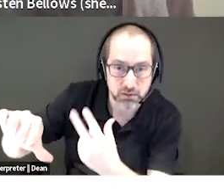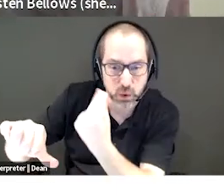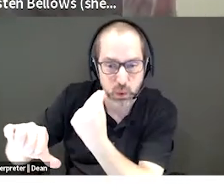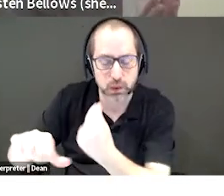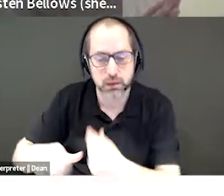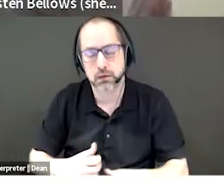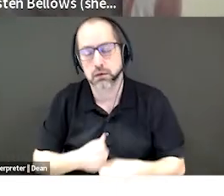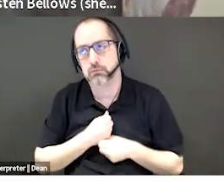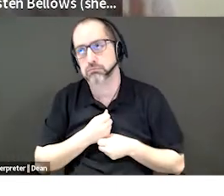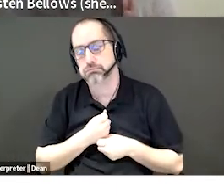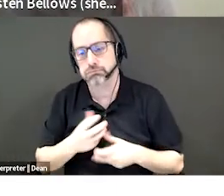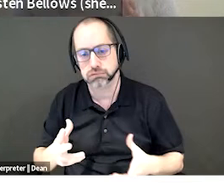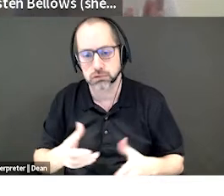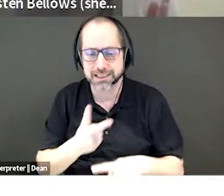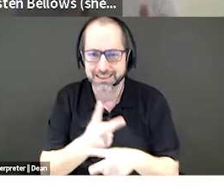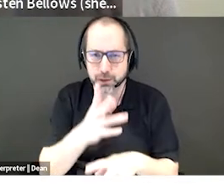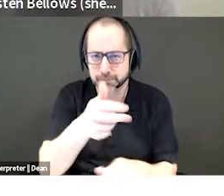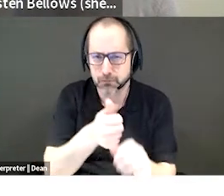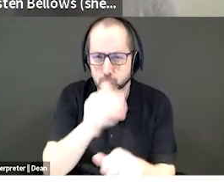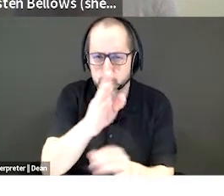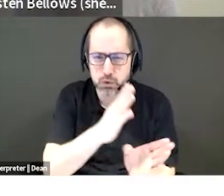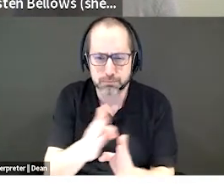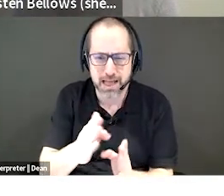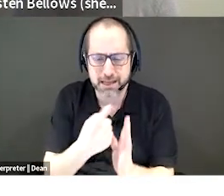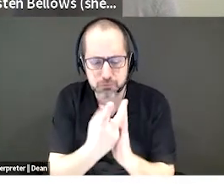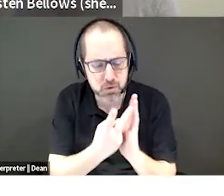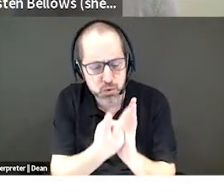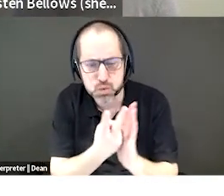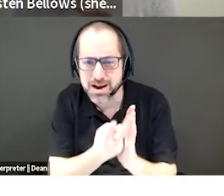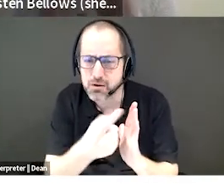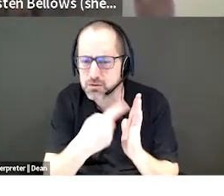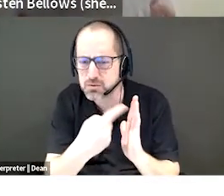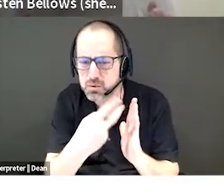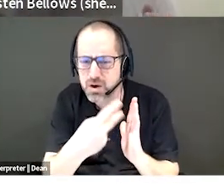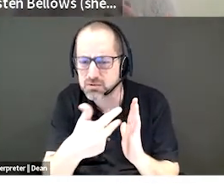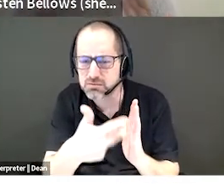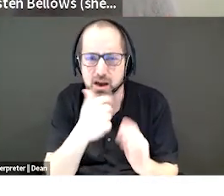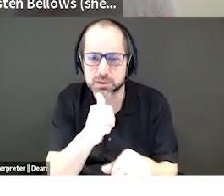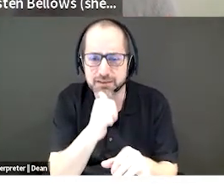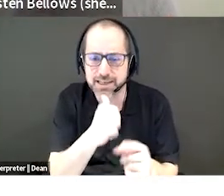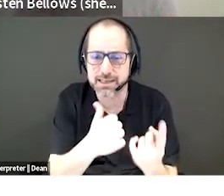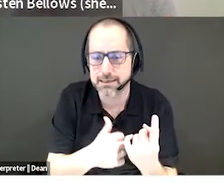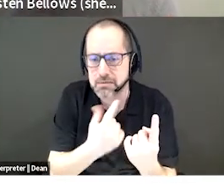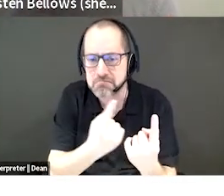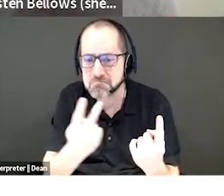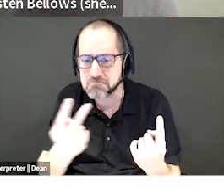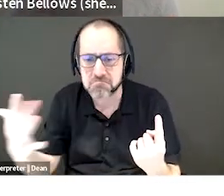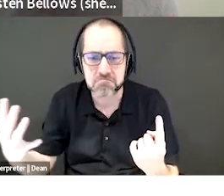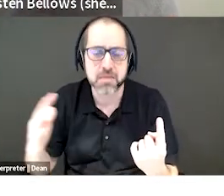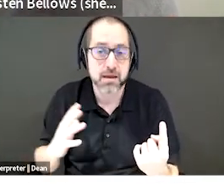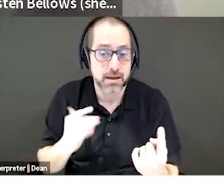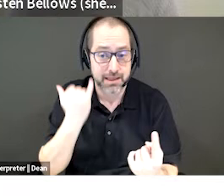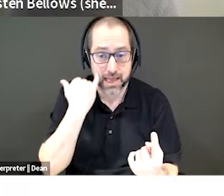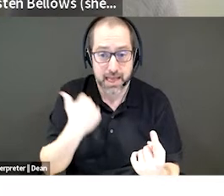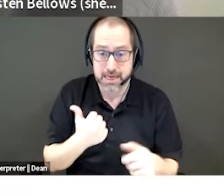just a few hours each day. Give yourself breaks, even like whole days of when you're not doing something that is job